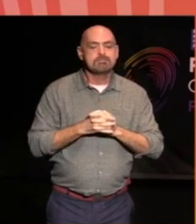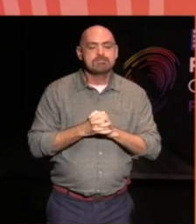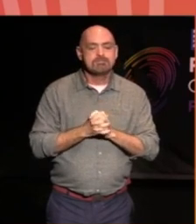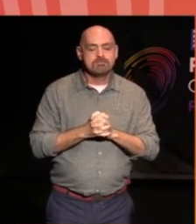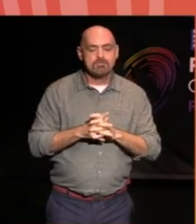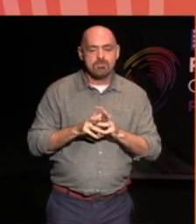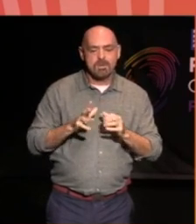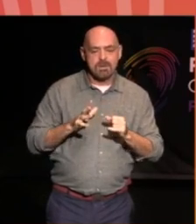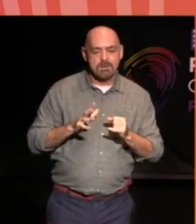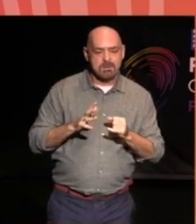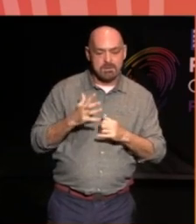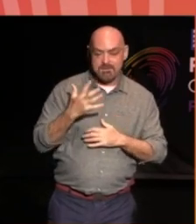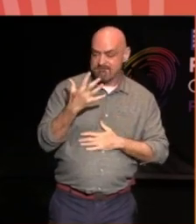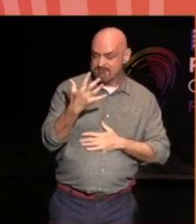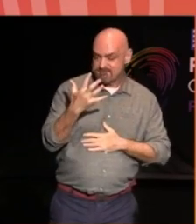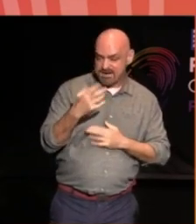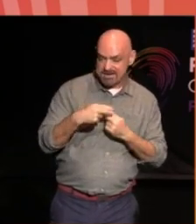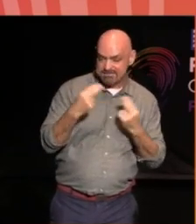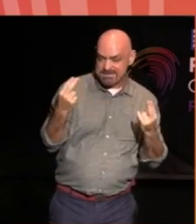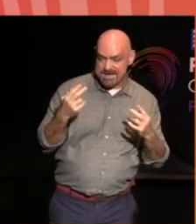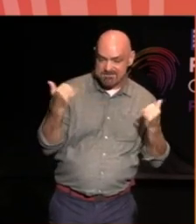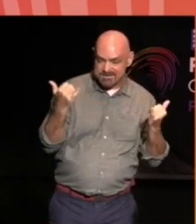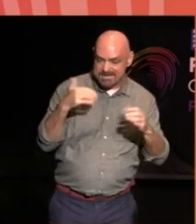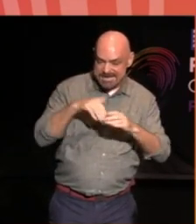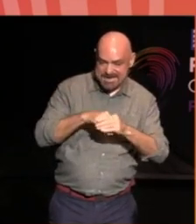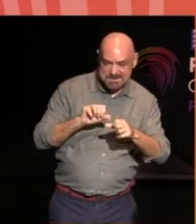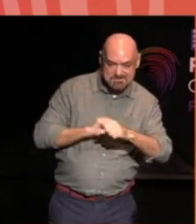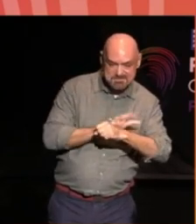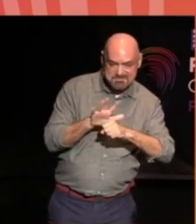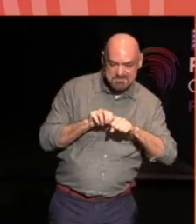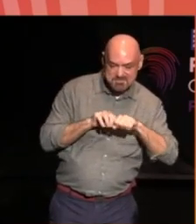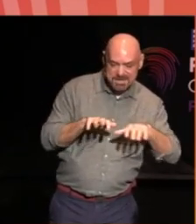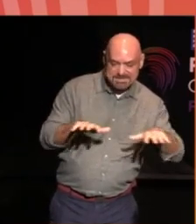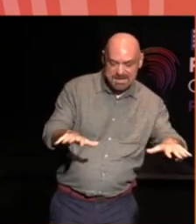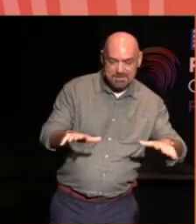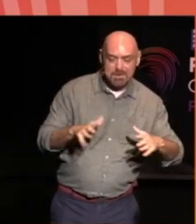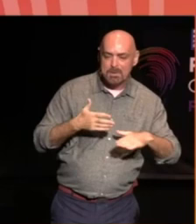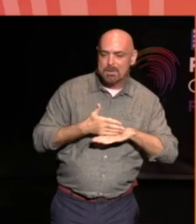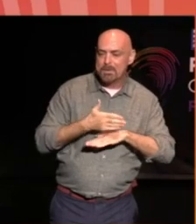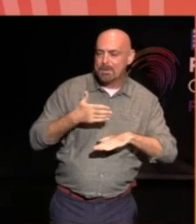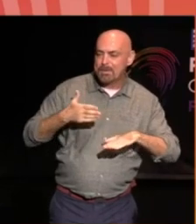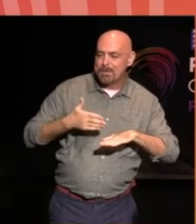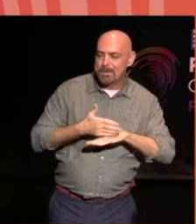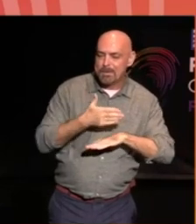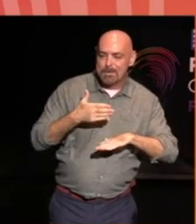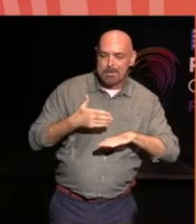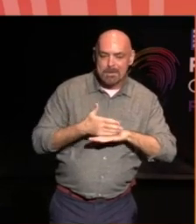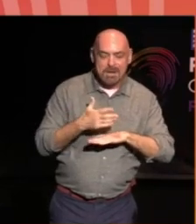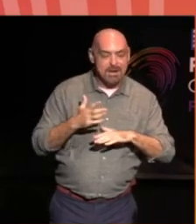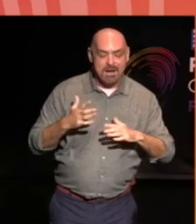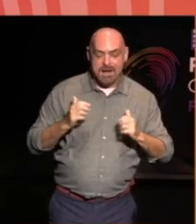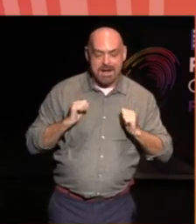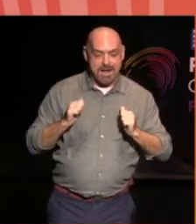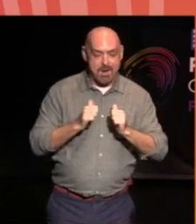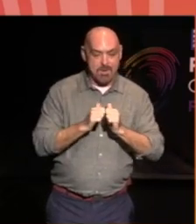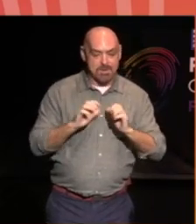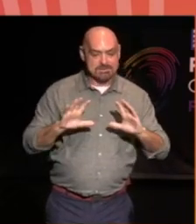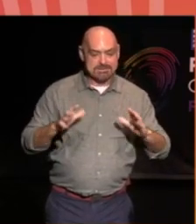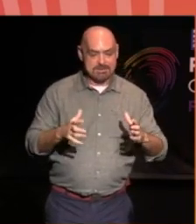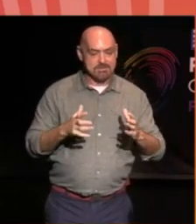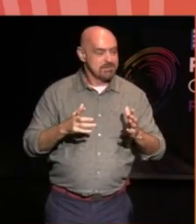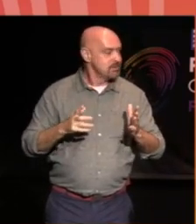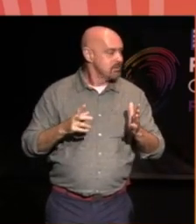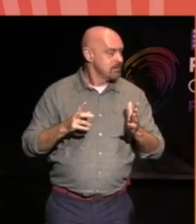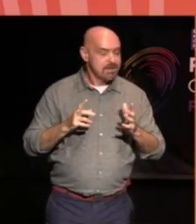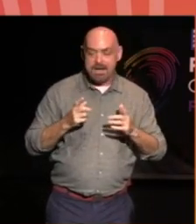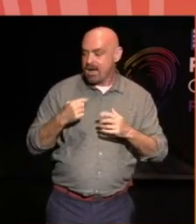And a five-day festival in a pandemic is an inordinate amount of work. So we have an extraordinary, and I would have planned this out